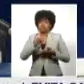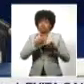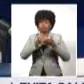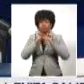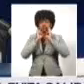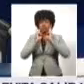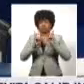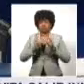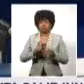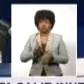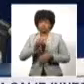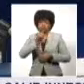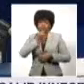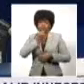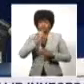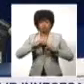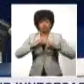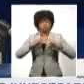yesterday.